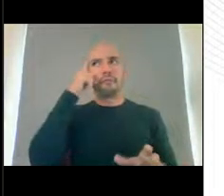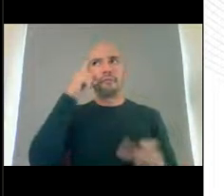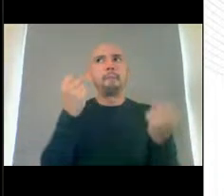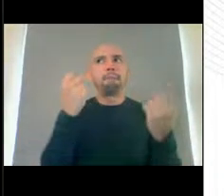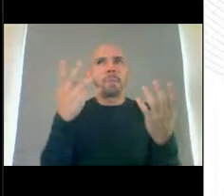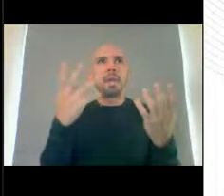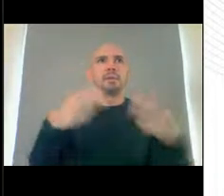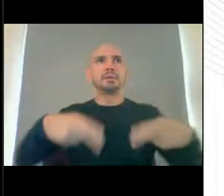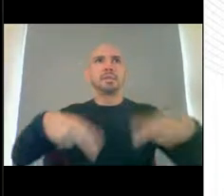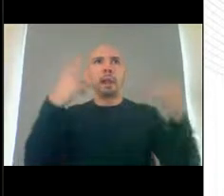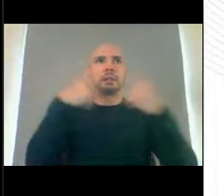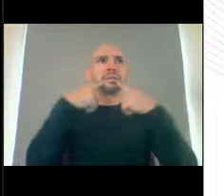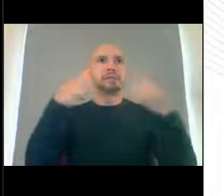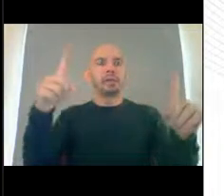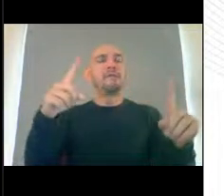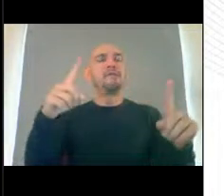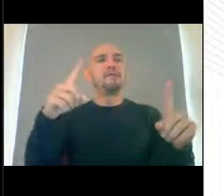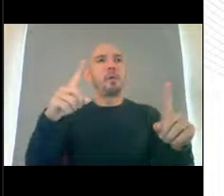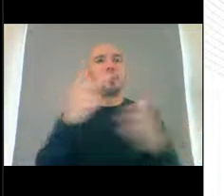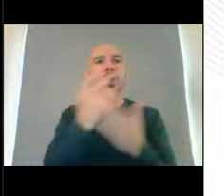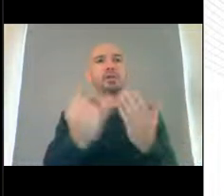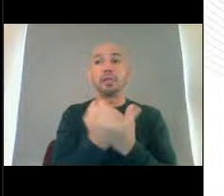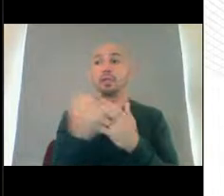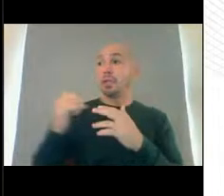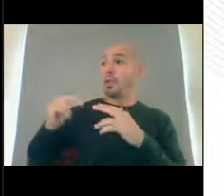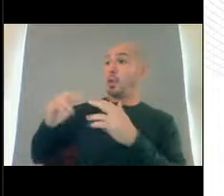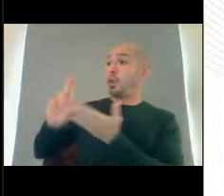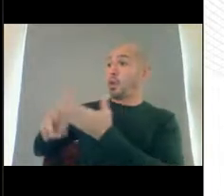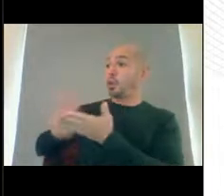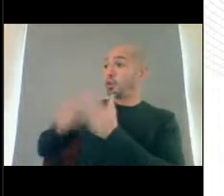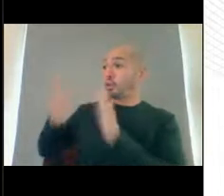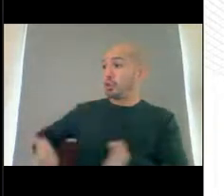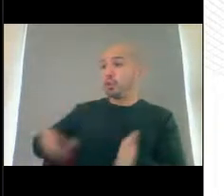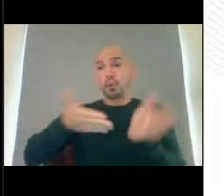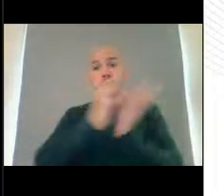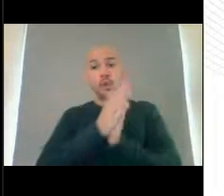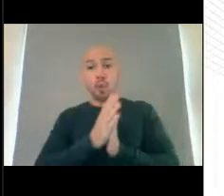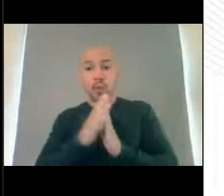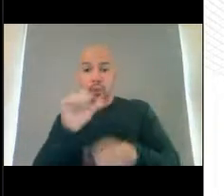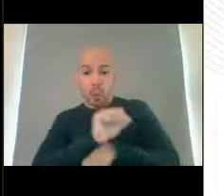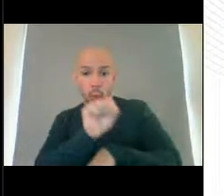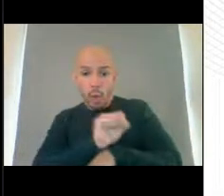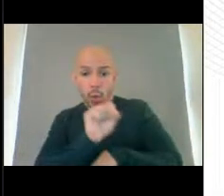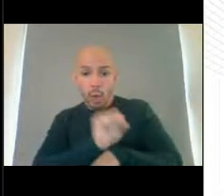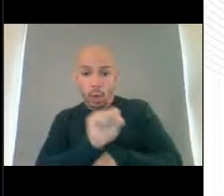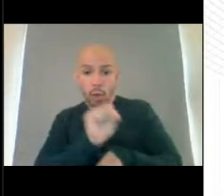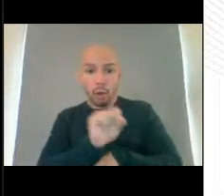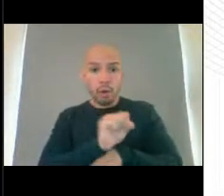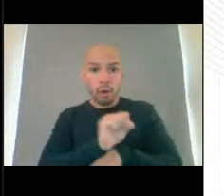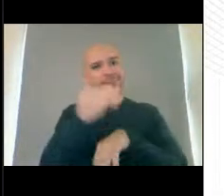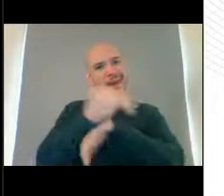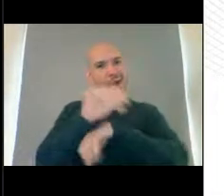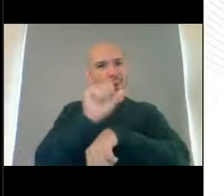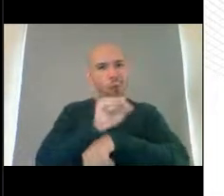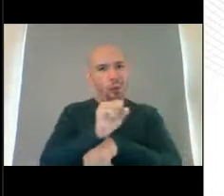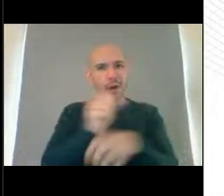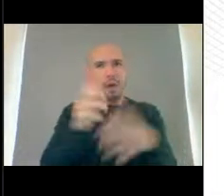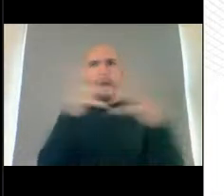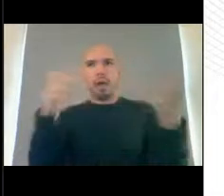when contractors would request night work you know for a lot of our construction workers done at night ollie would